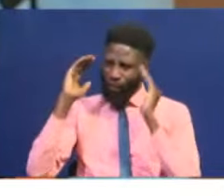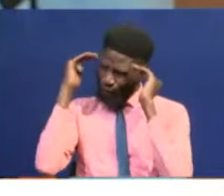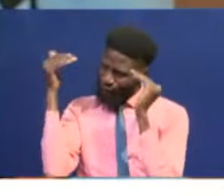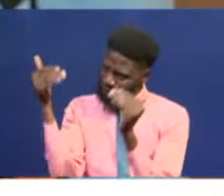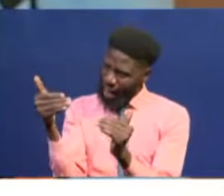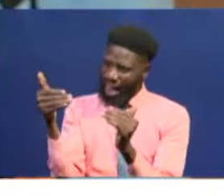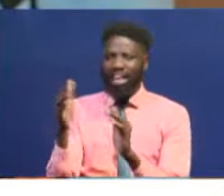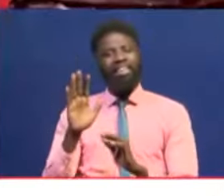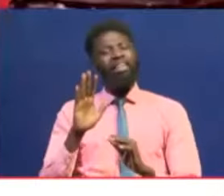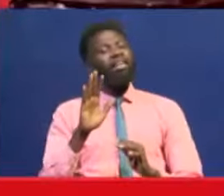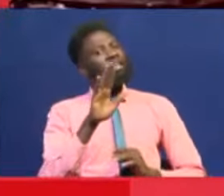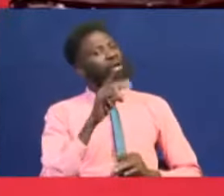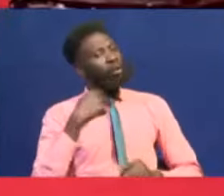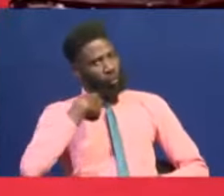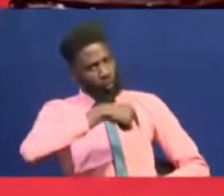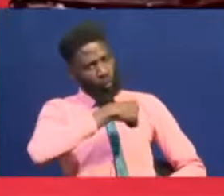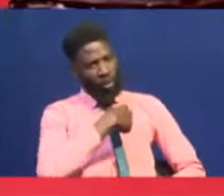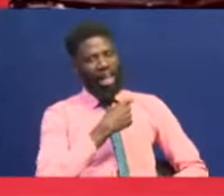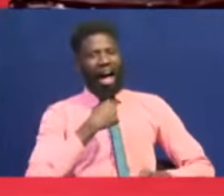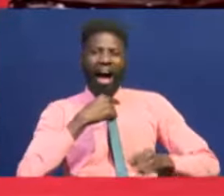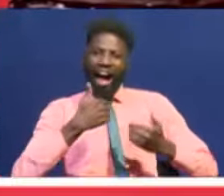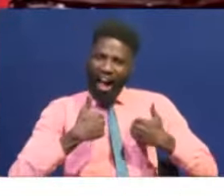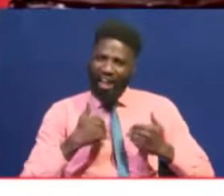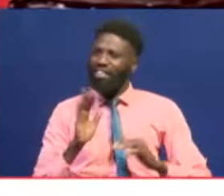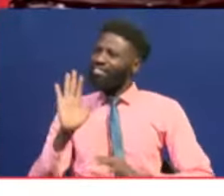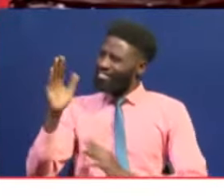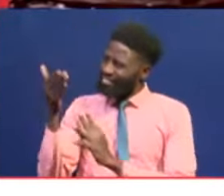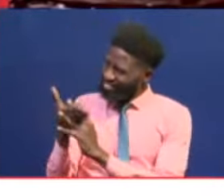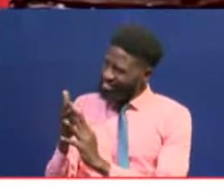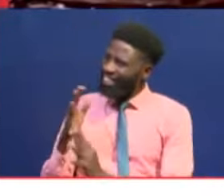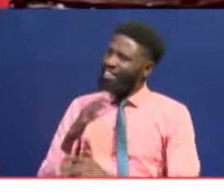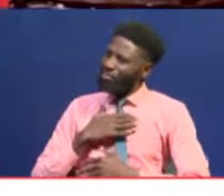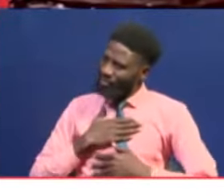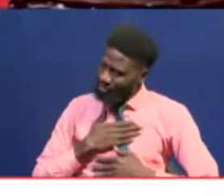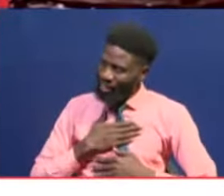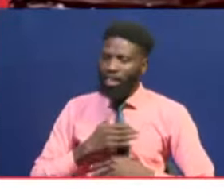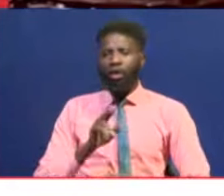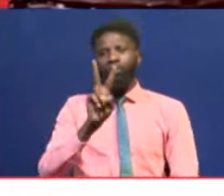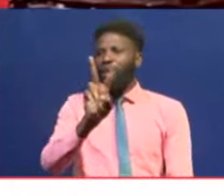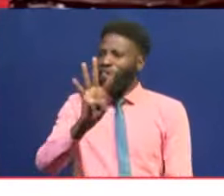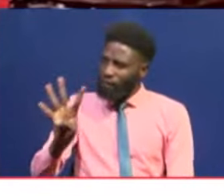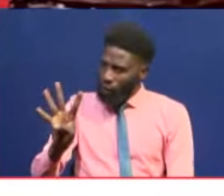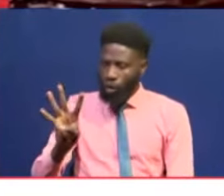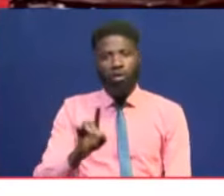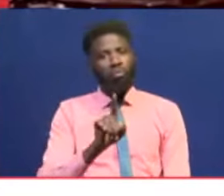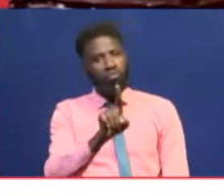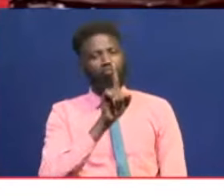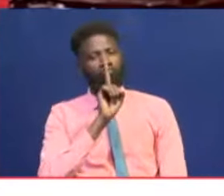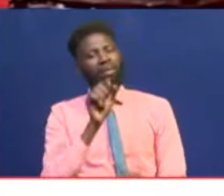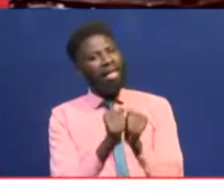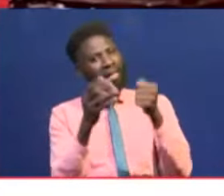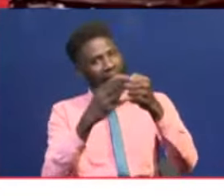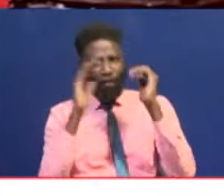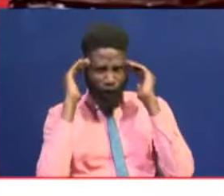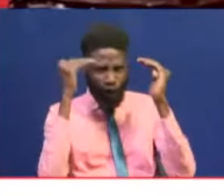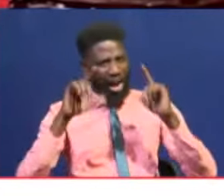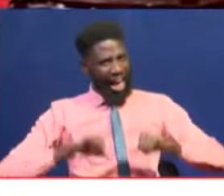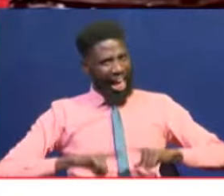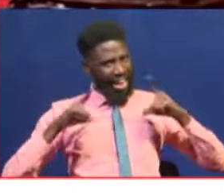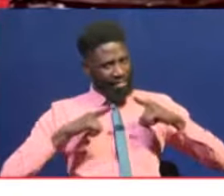Let's turn lives, Your Excellency. 19 Let's people turn lives, dead. Your Excellency. We have 19 people I said 24. Dead. You said 19. Let's turn lives.